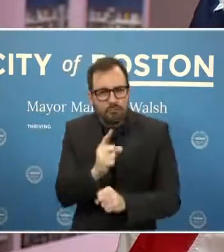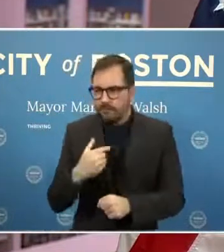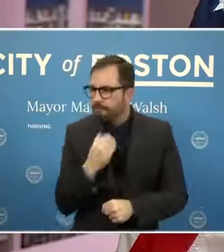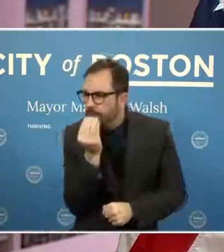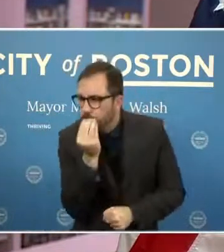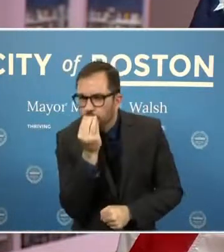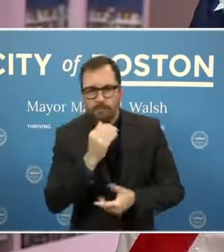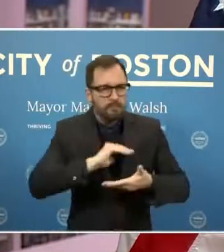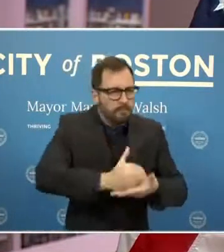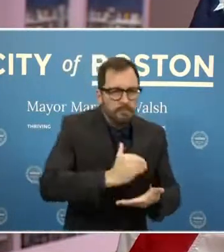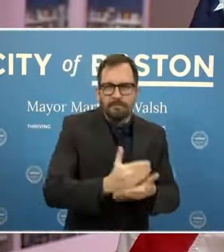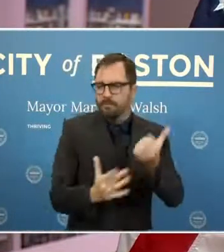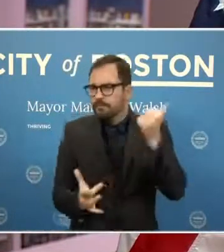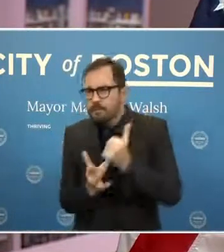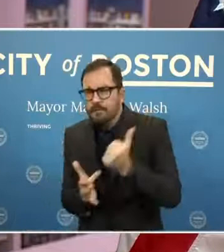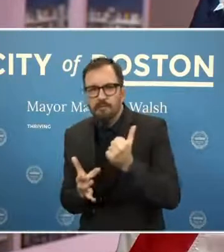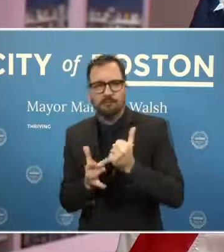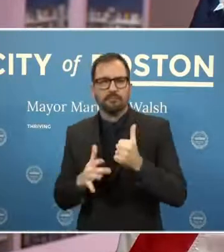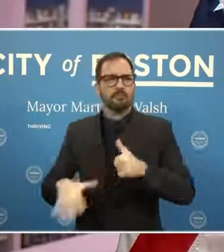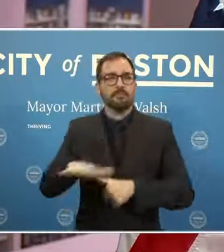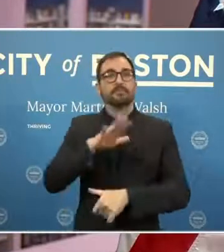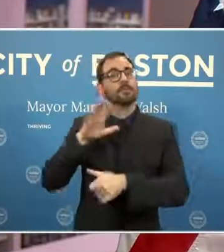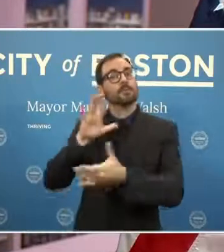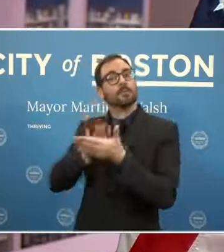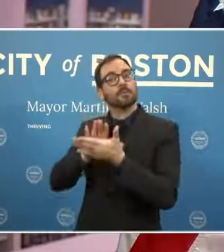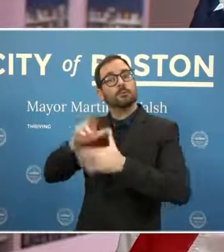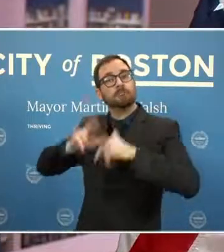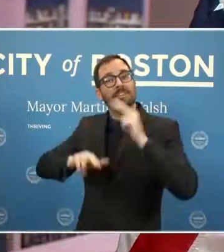district because we believe in all of our students.